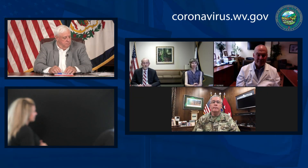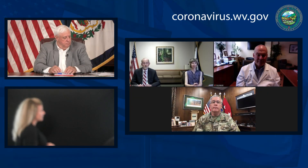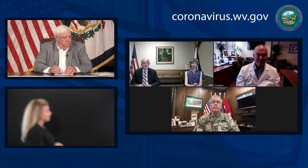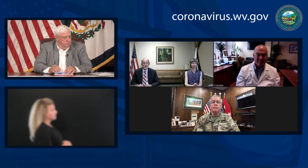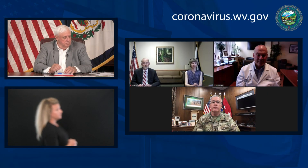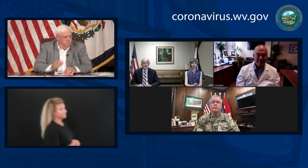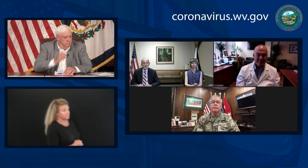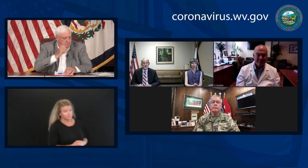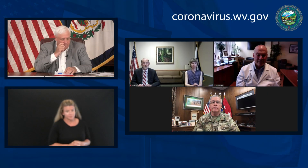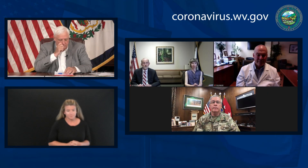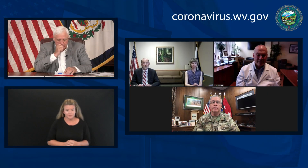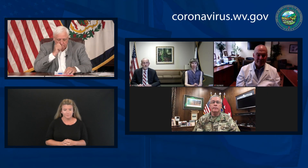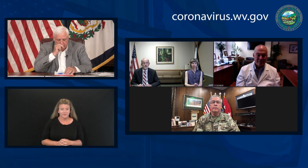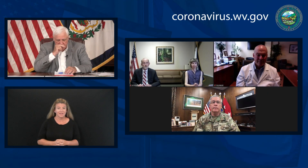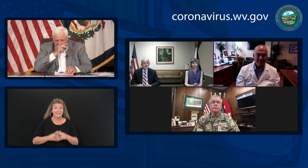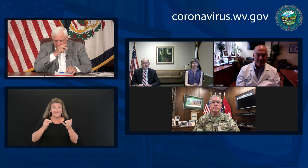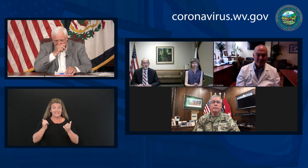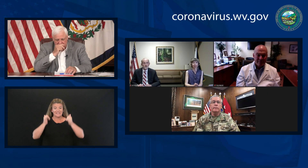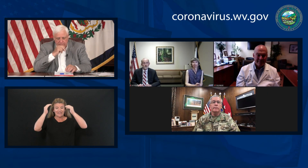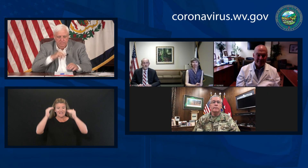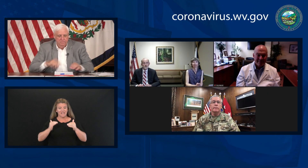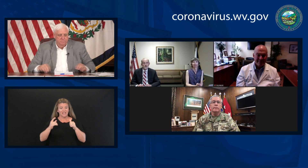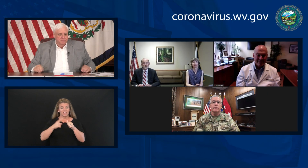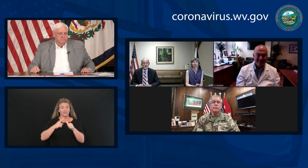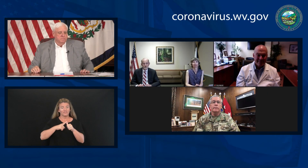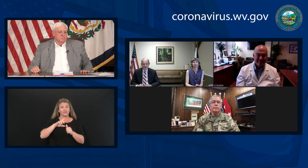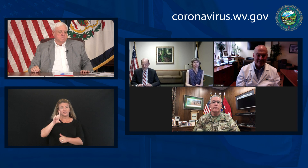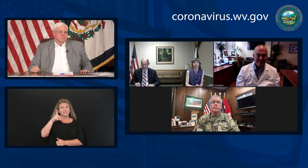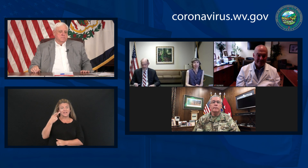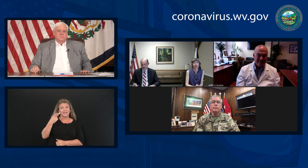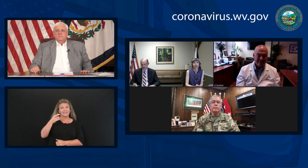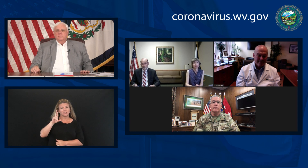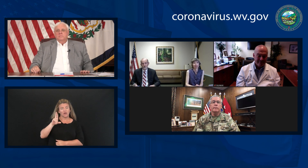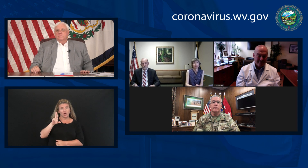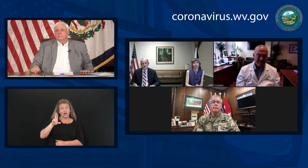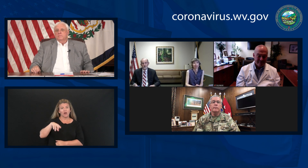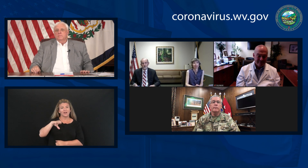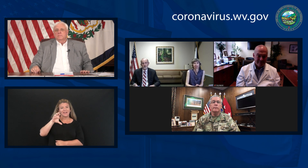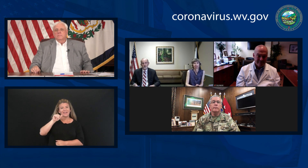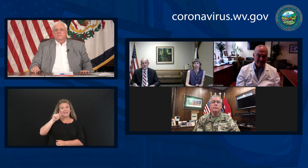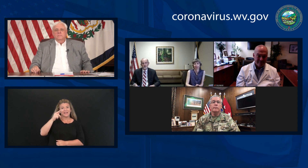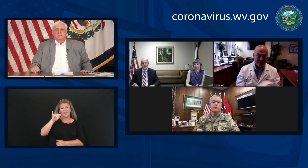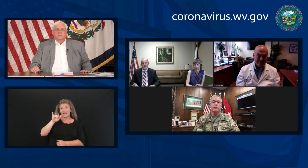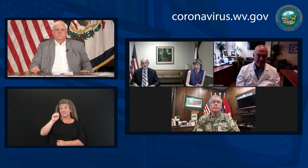go to the West Virginia DHHR with Secretary Bill Crouch and Dr. Kathy Slim.